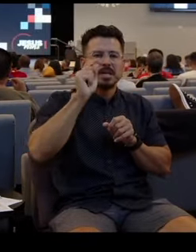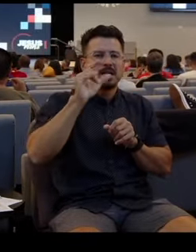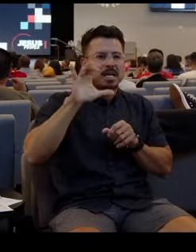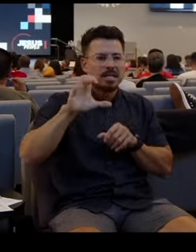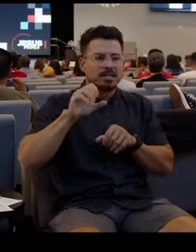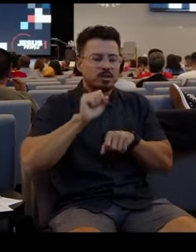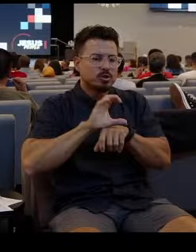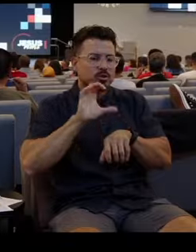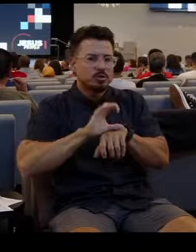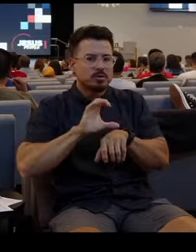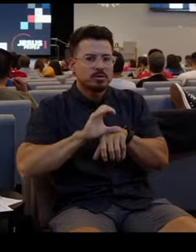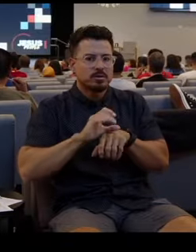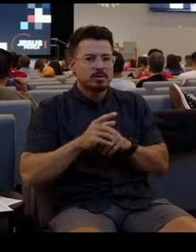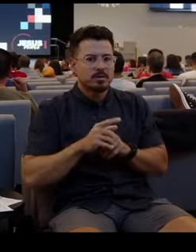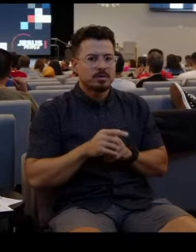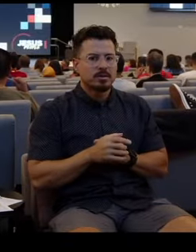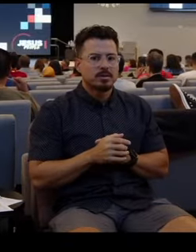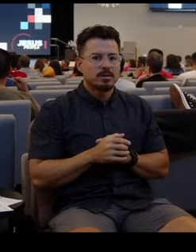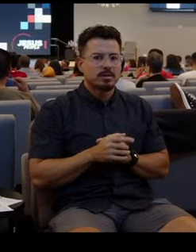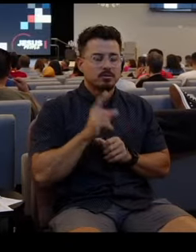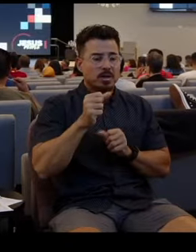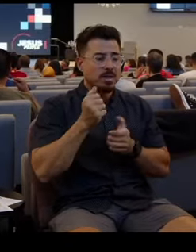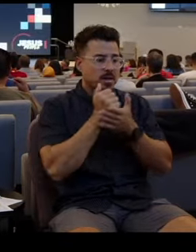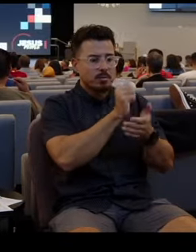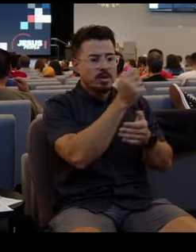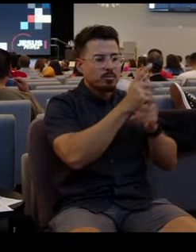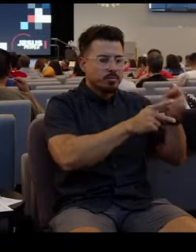And you can help other people plant churches as a satellite.